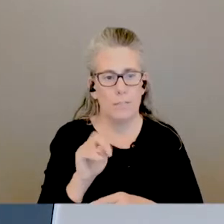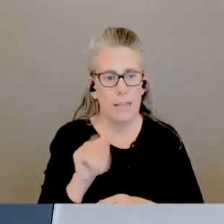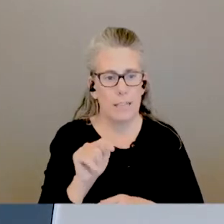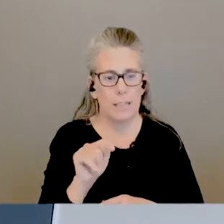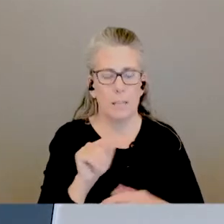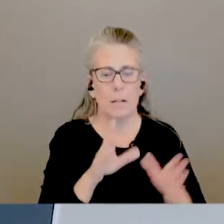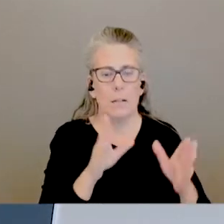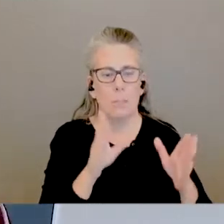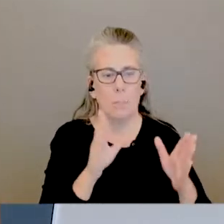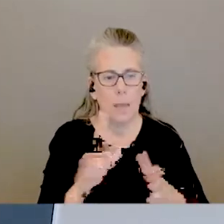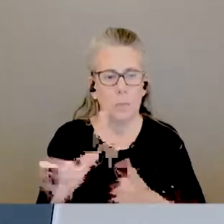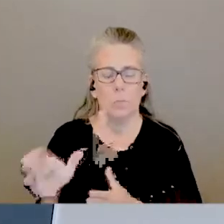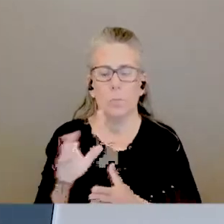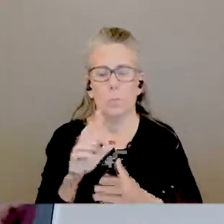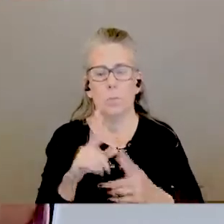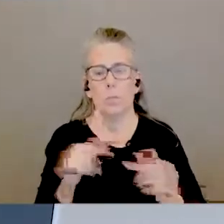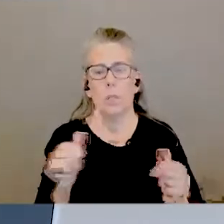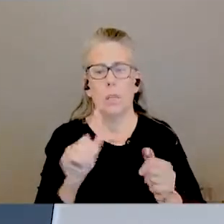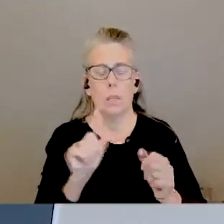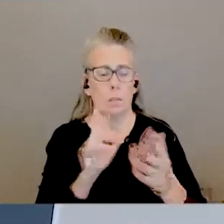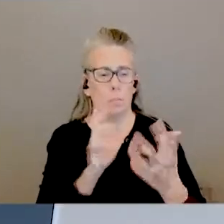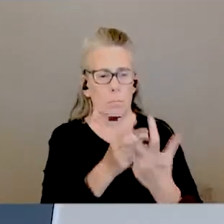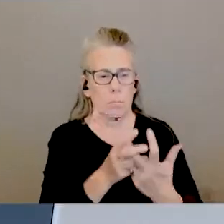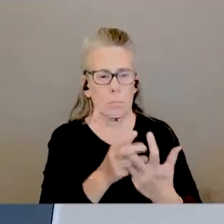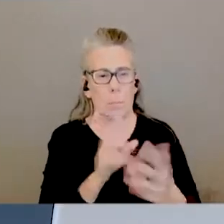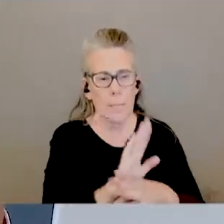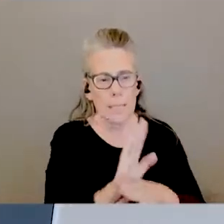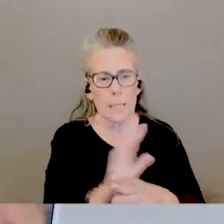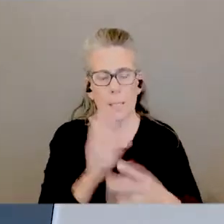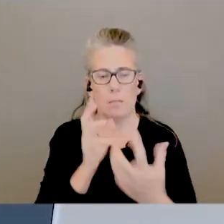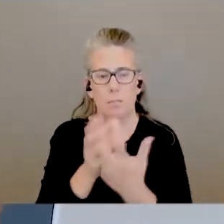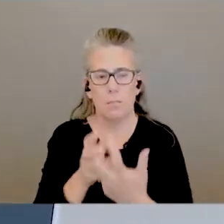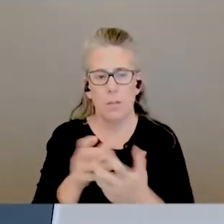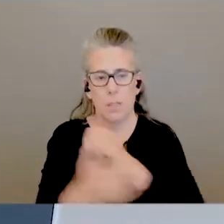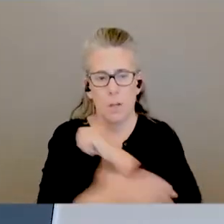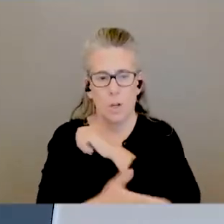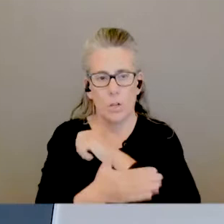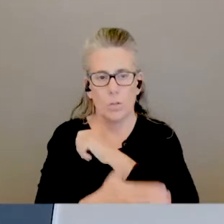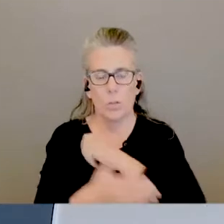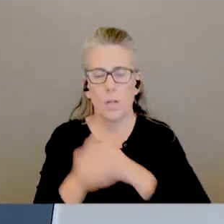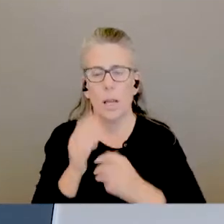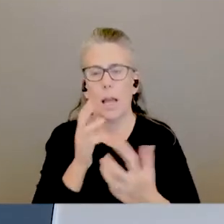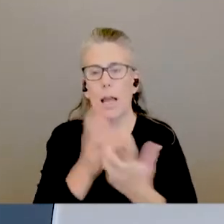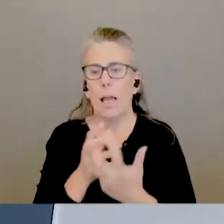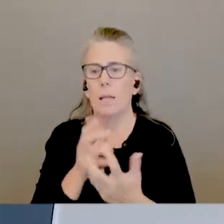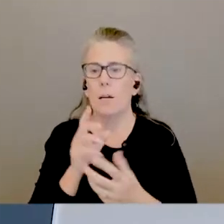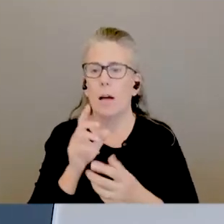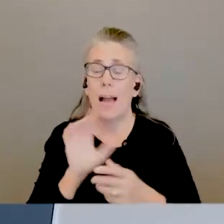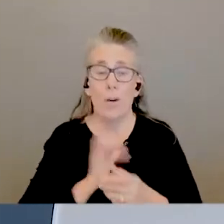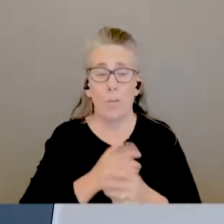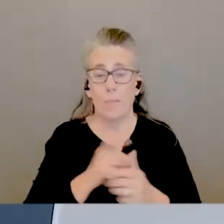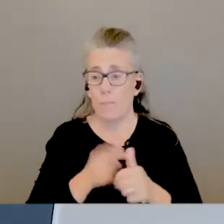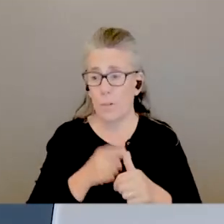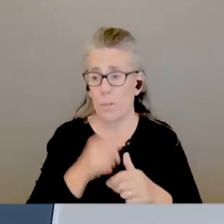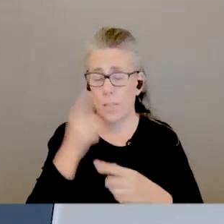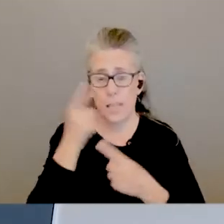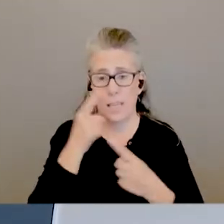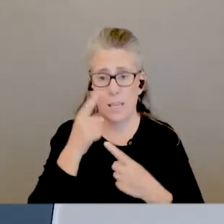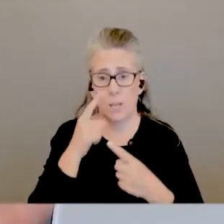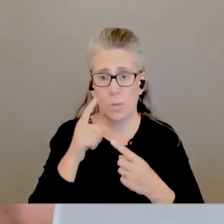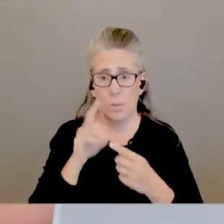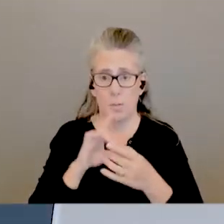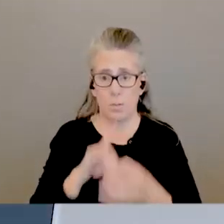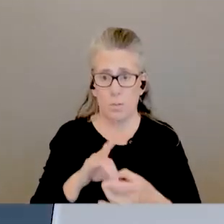business. Contrary to our original thinking was that if we go more off the box, will it impact latency? But